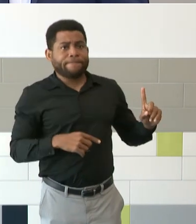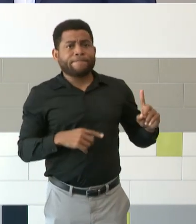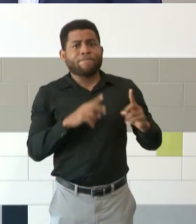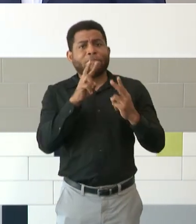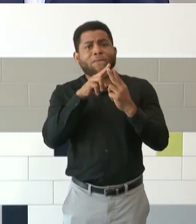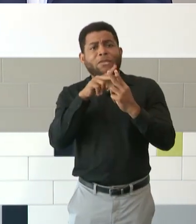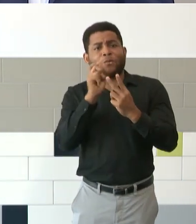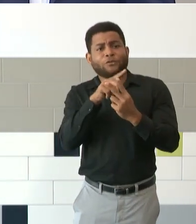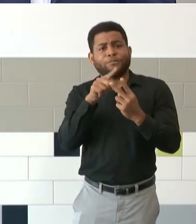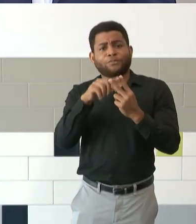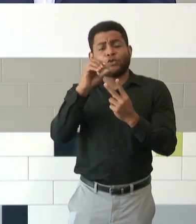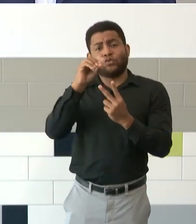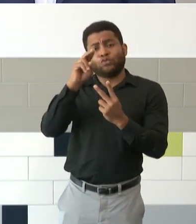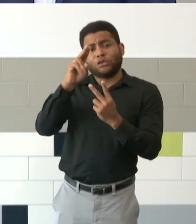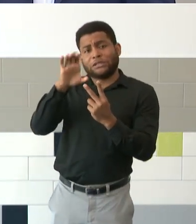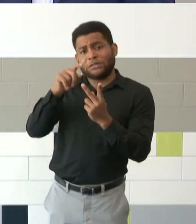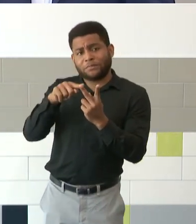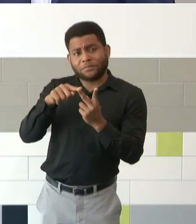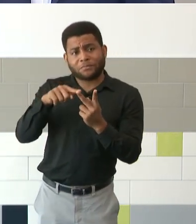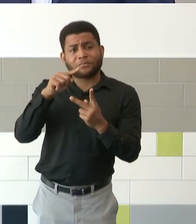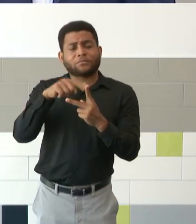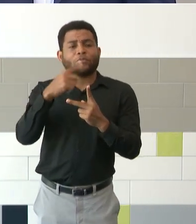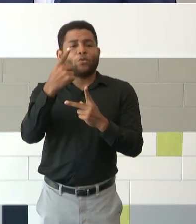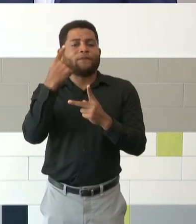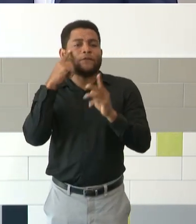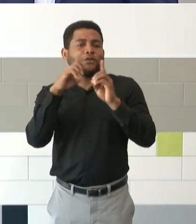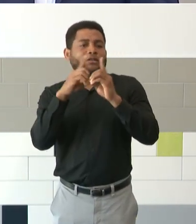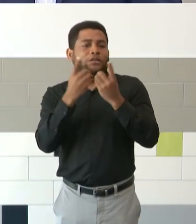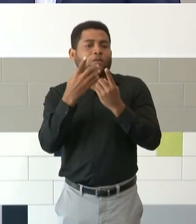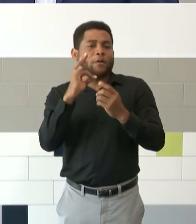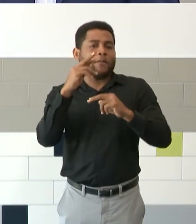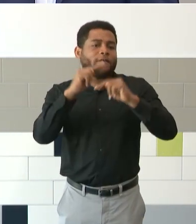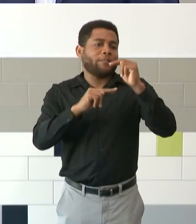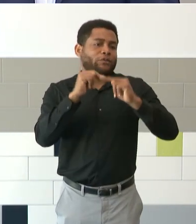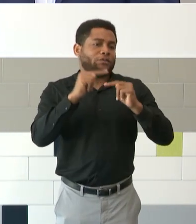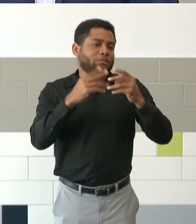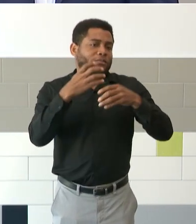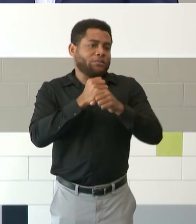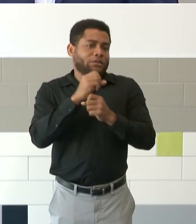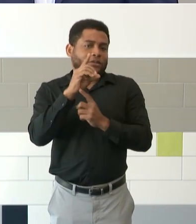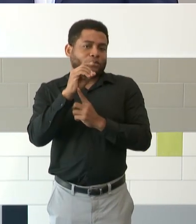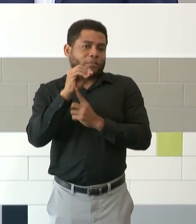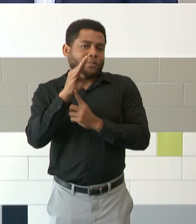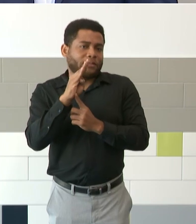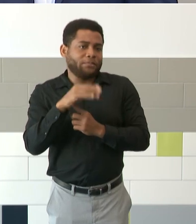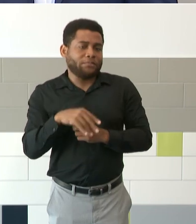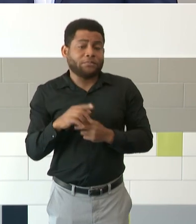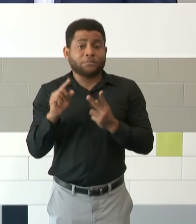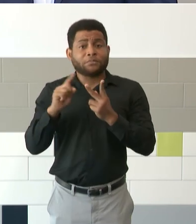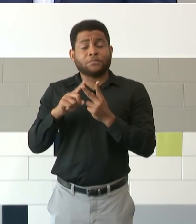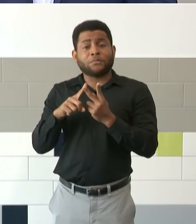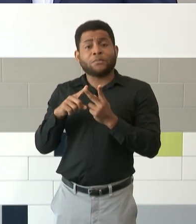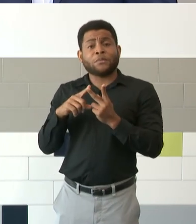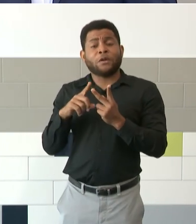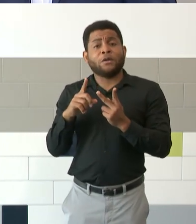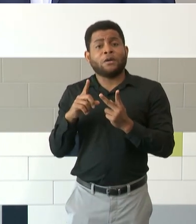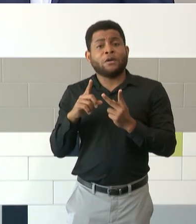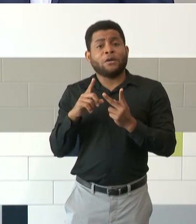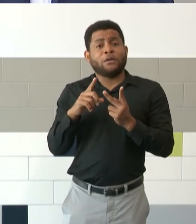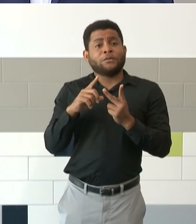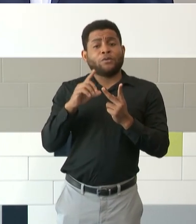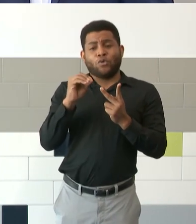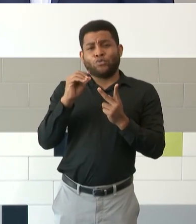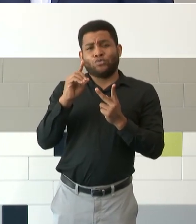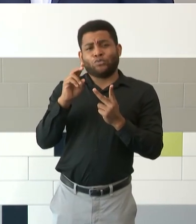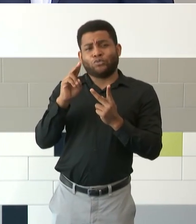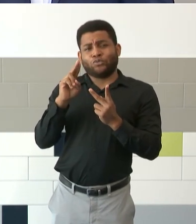Okay. So on the OUC, what can you tell us, and what would you tell the residents? You know, the chief has acknowledged that there is at least one